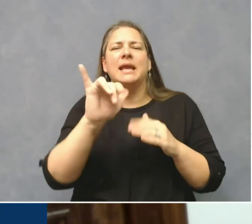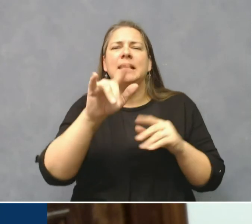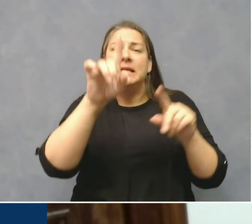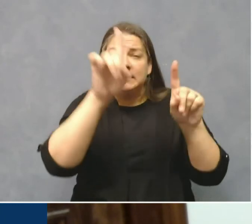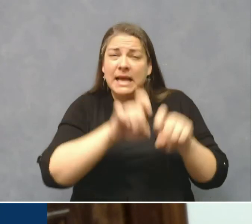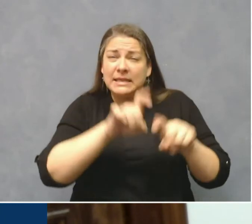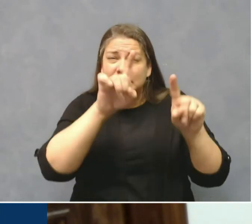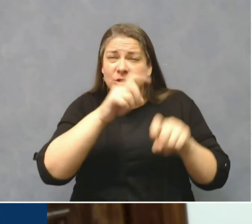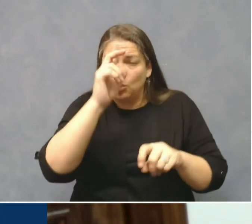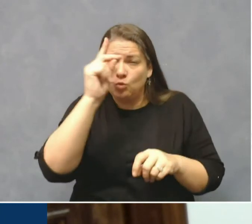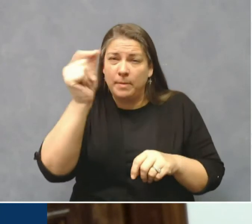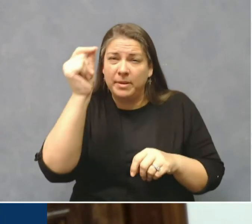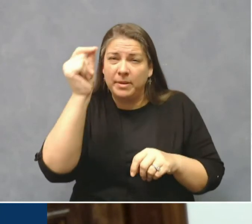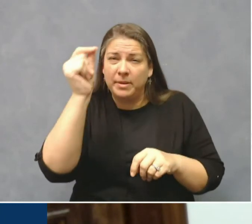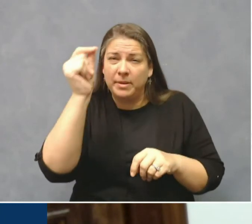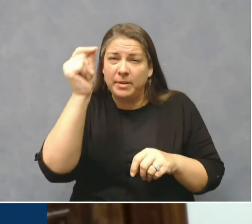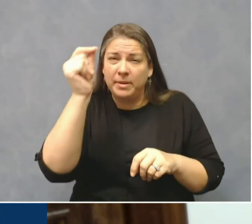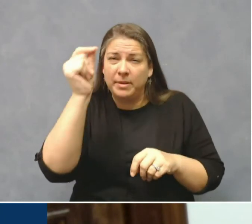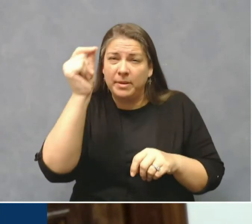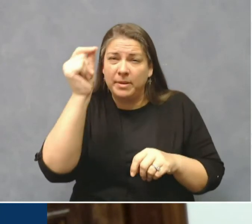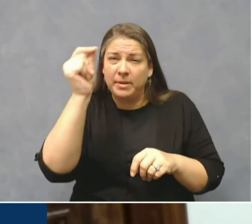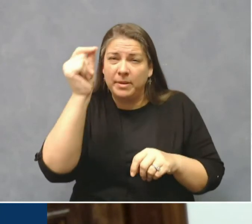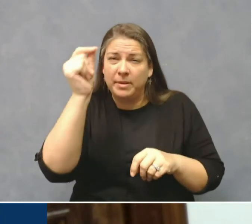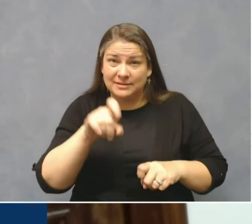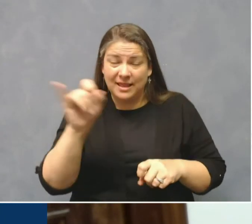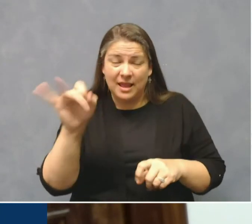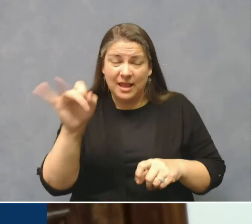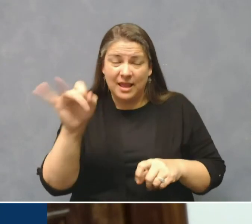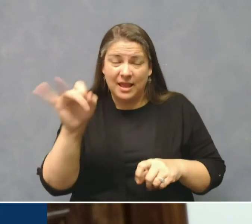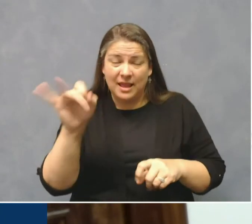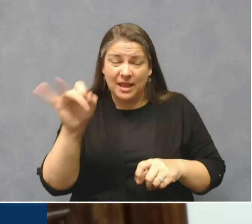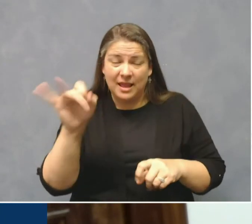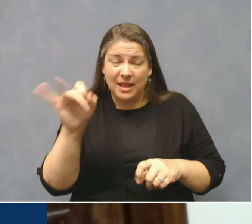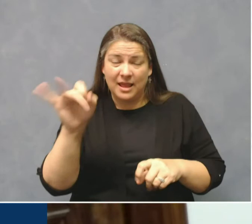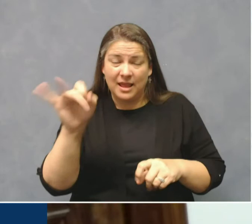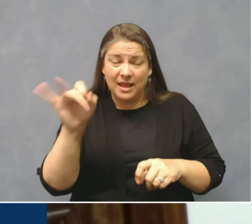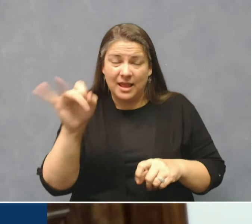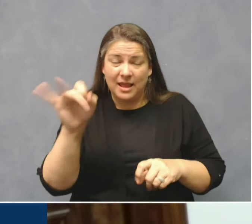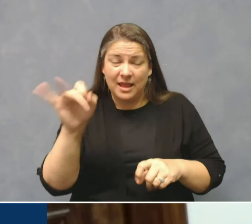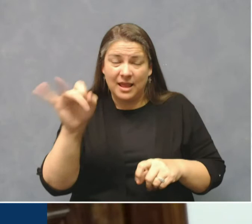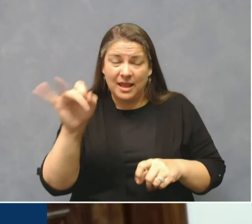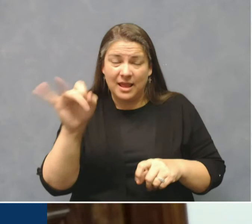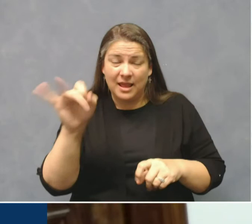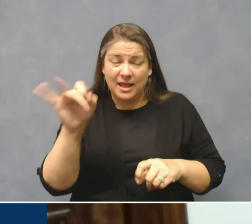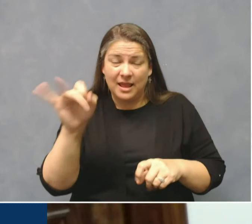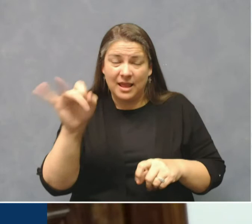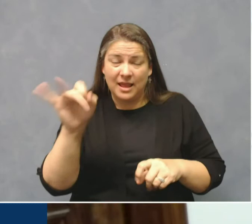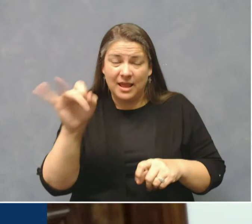virus in the population is enabling to